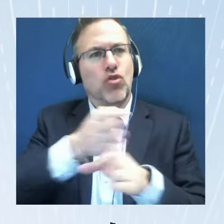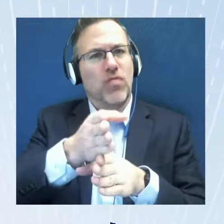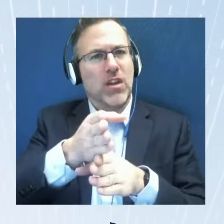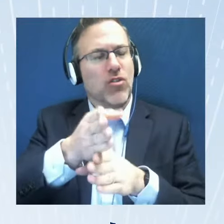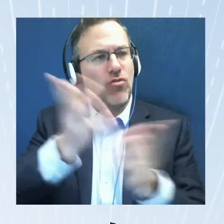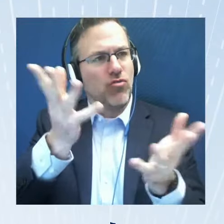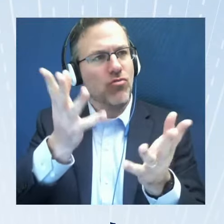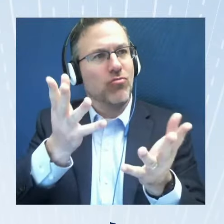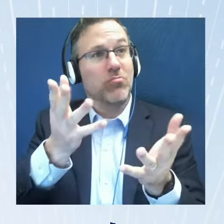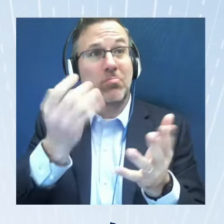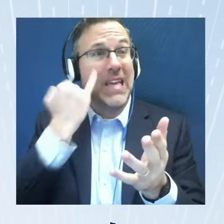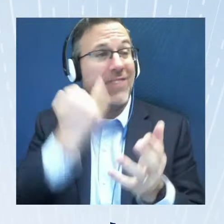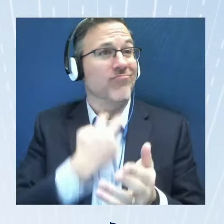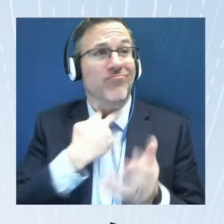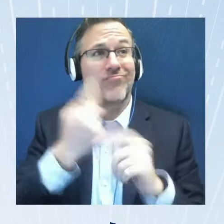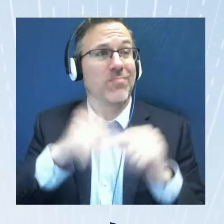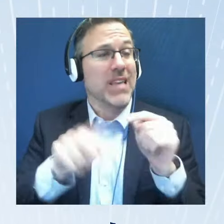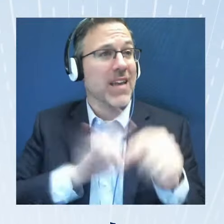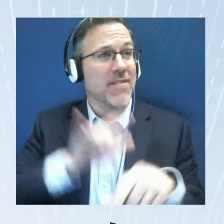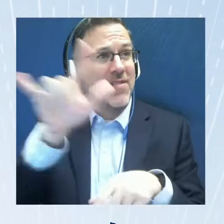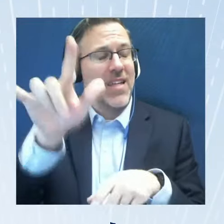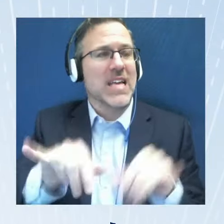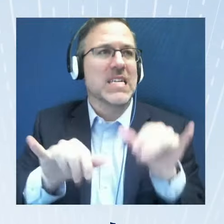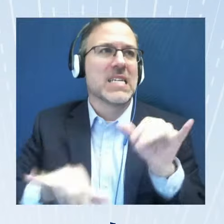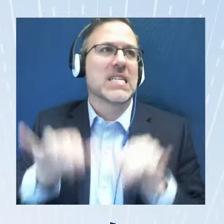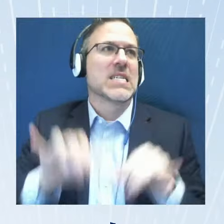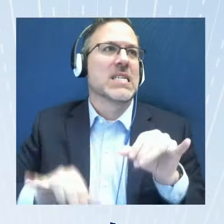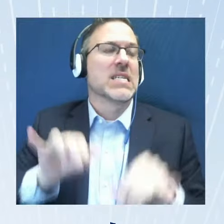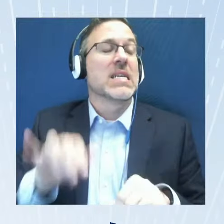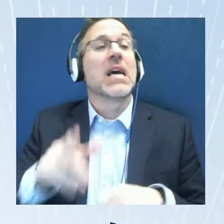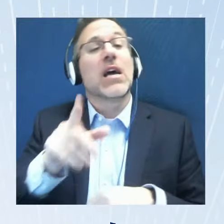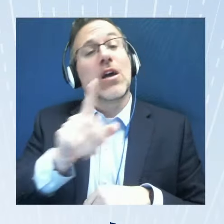And I also said that one of the most